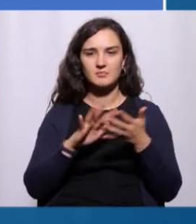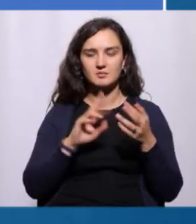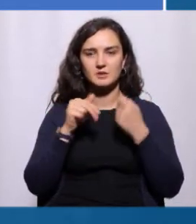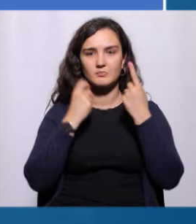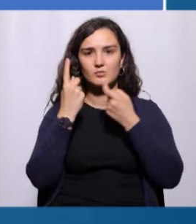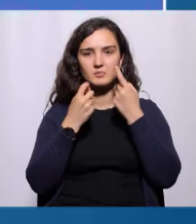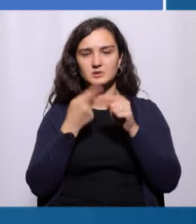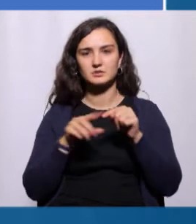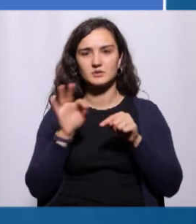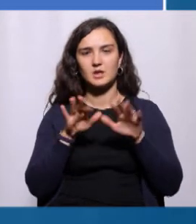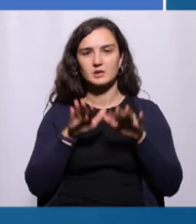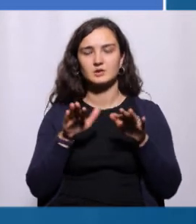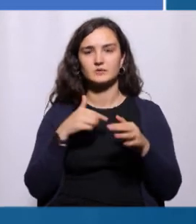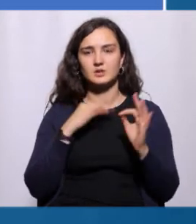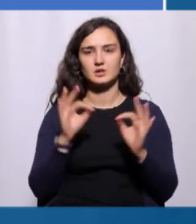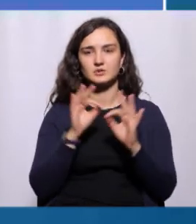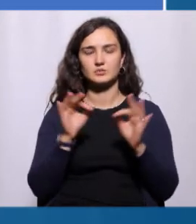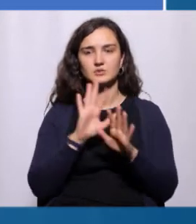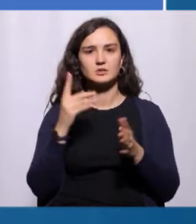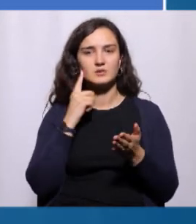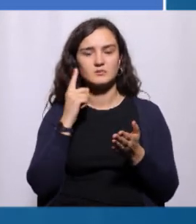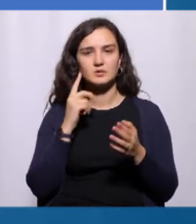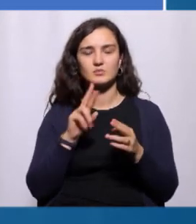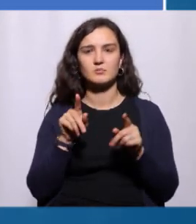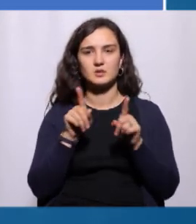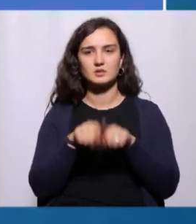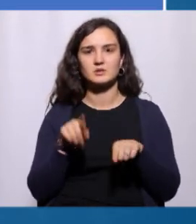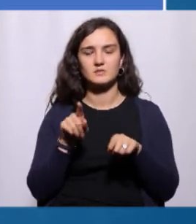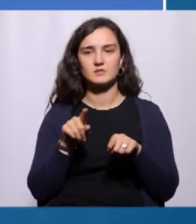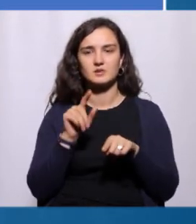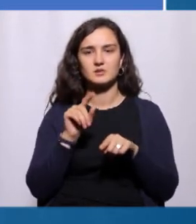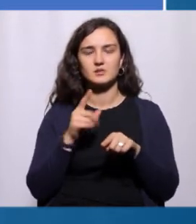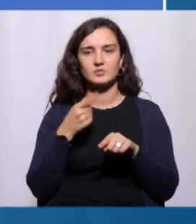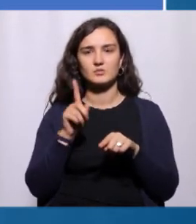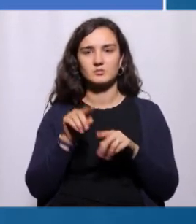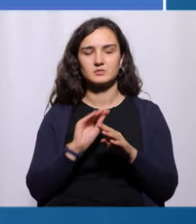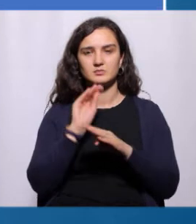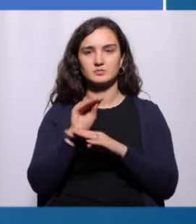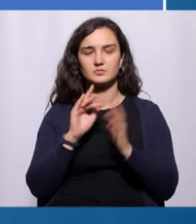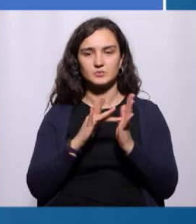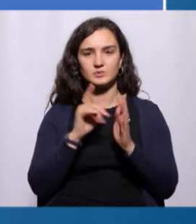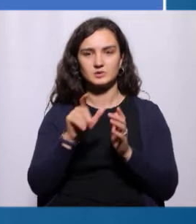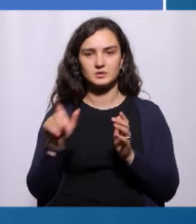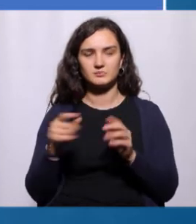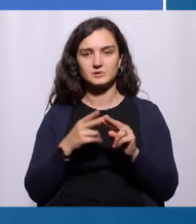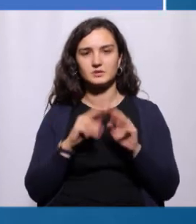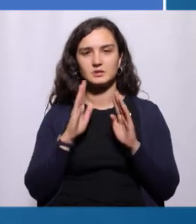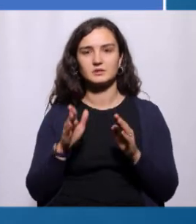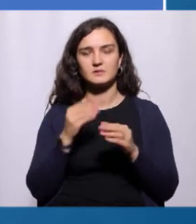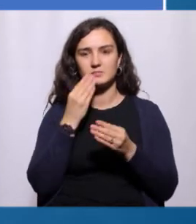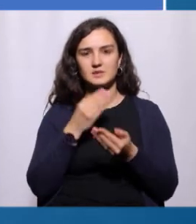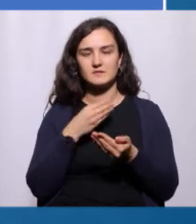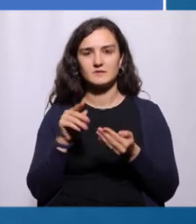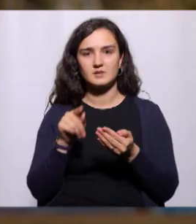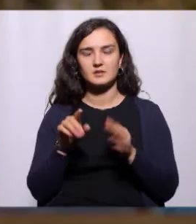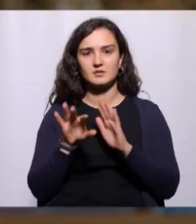information about places we have never heard of will also increase the number of tourists. There will be